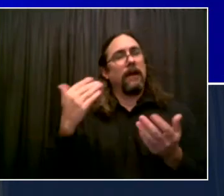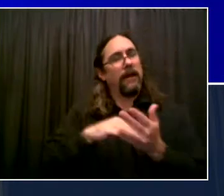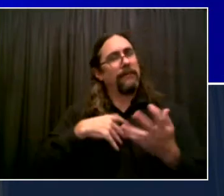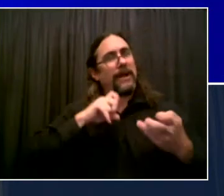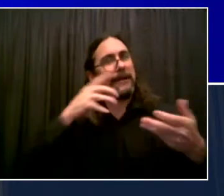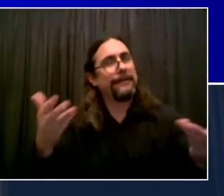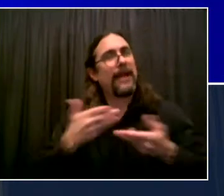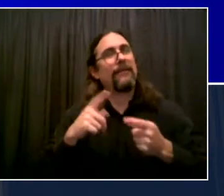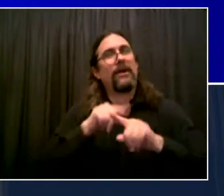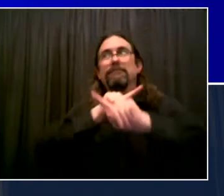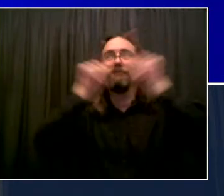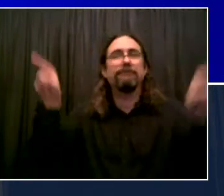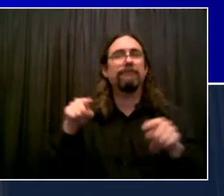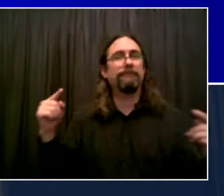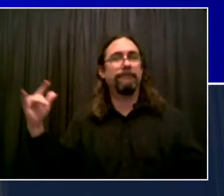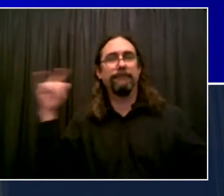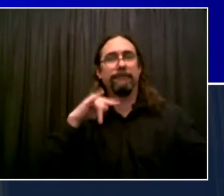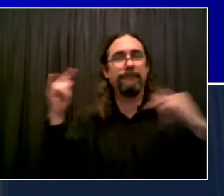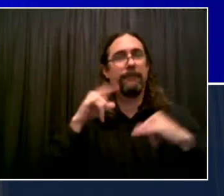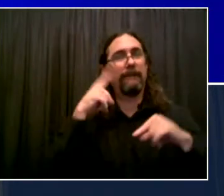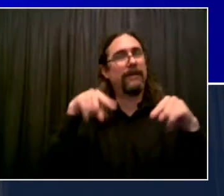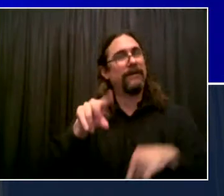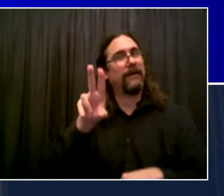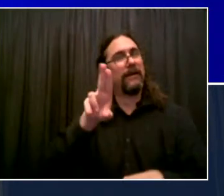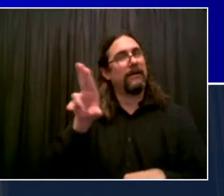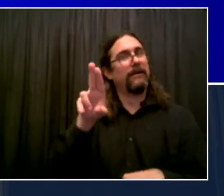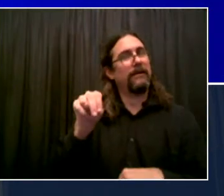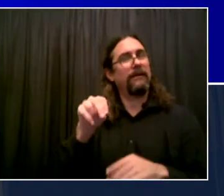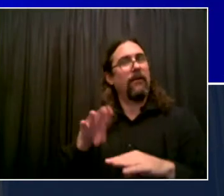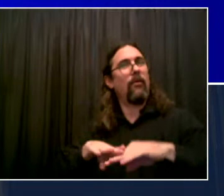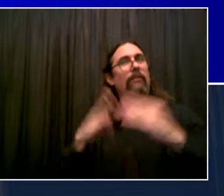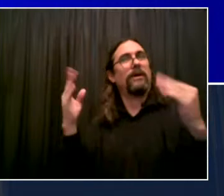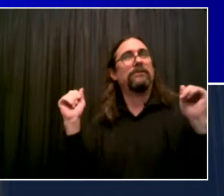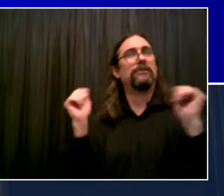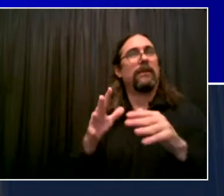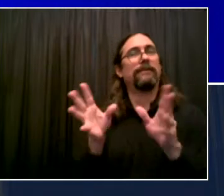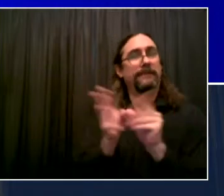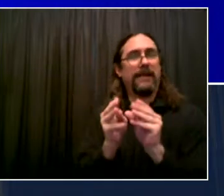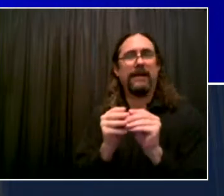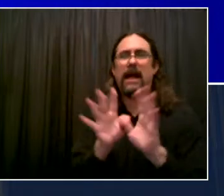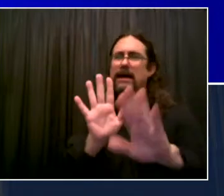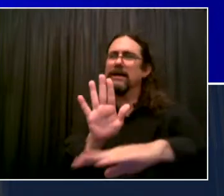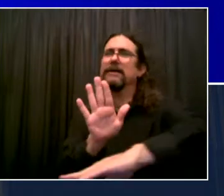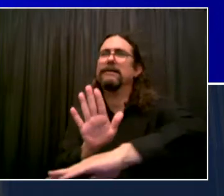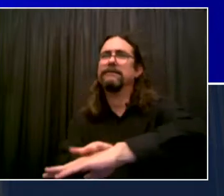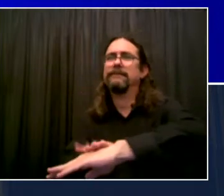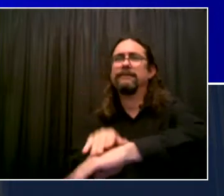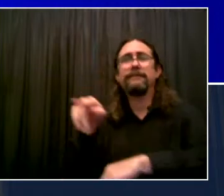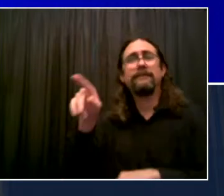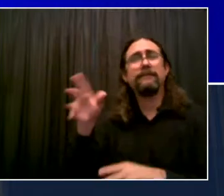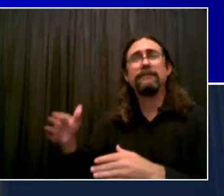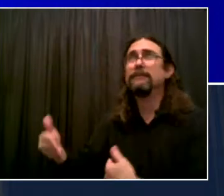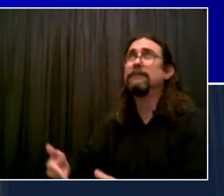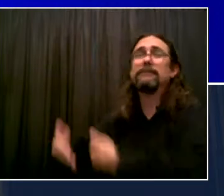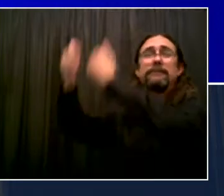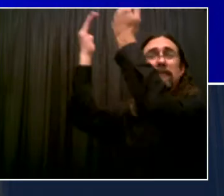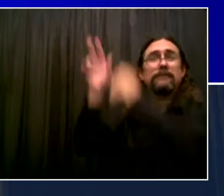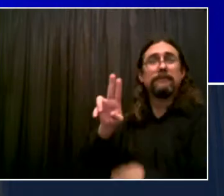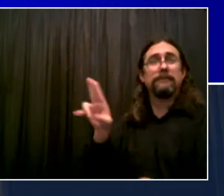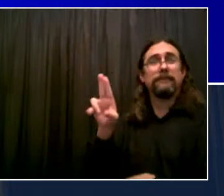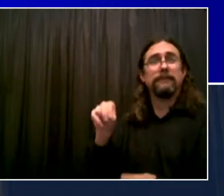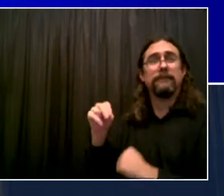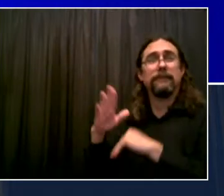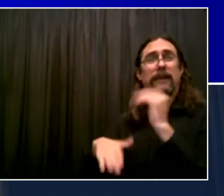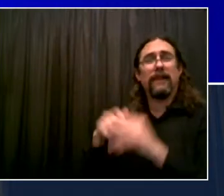urge all New Yorkers, avoid the area around the United Nations. On the east side of Manhattan, it's going to be congested for most of the week,